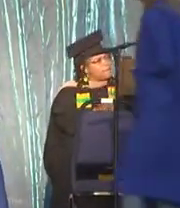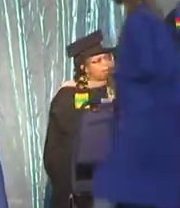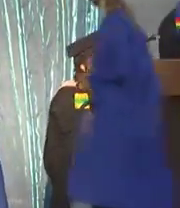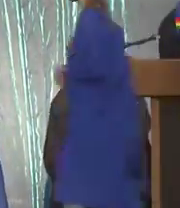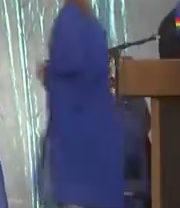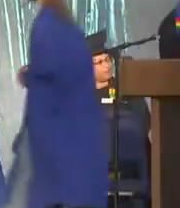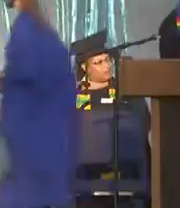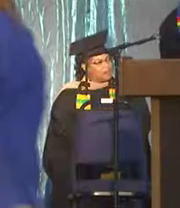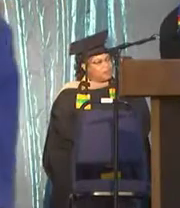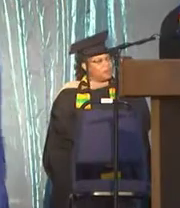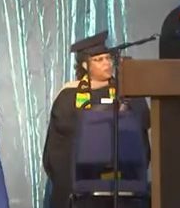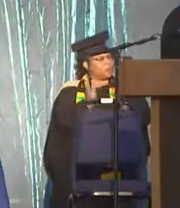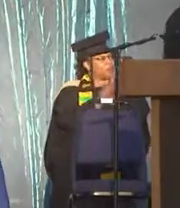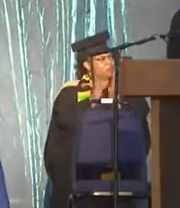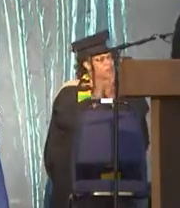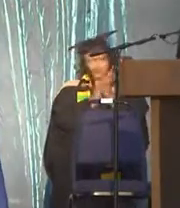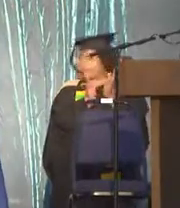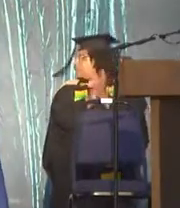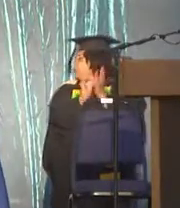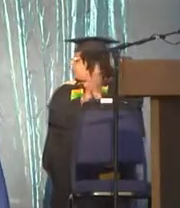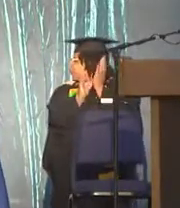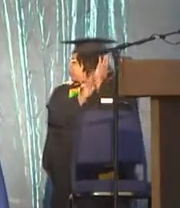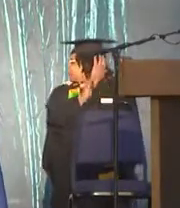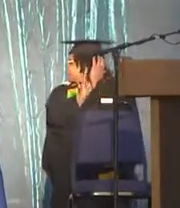Anna Bondar.